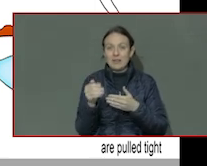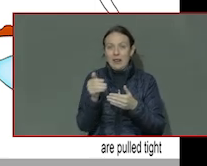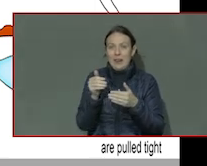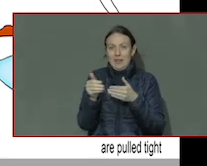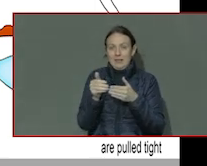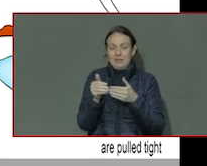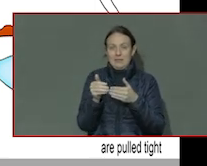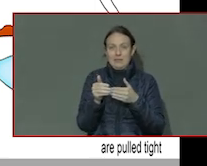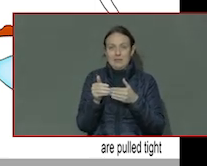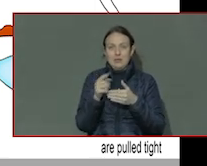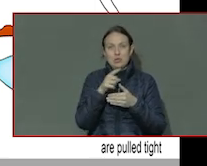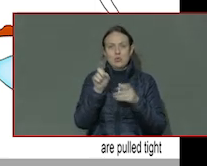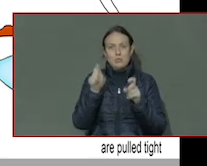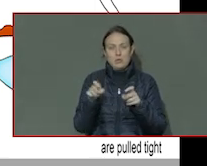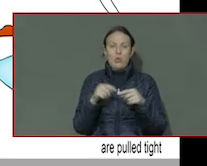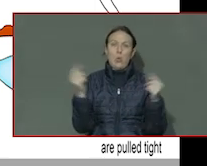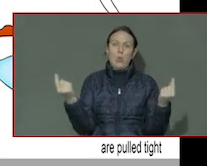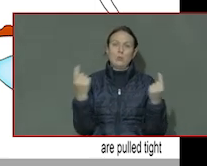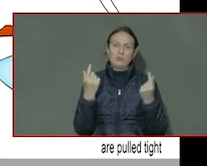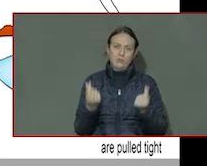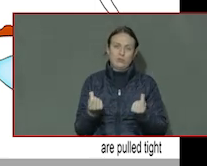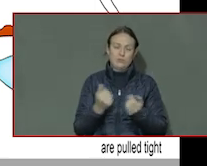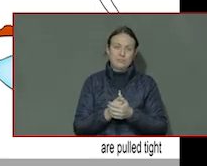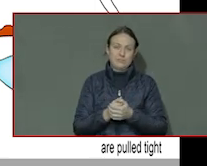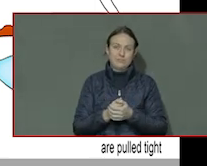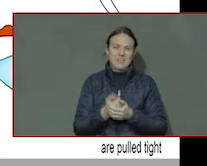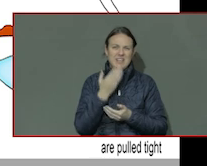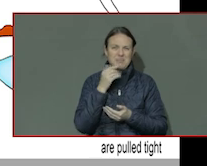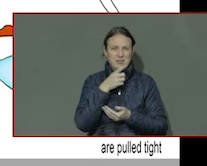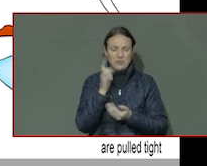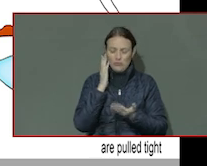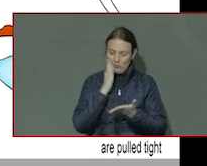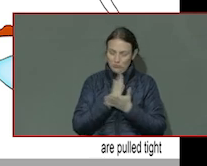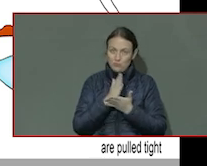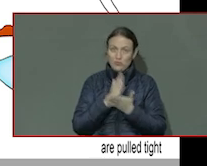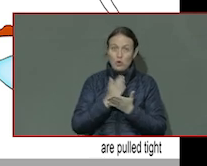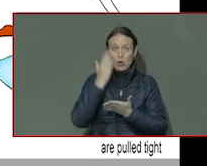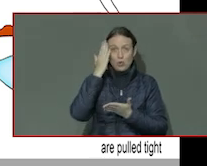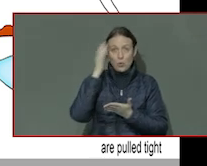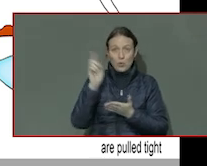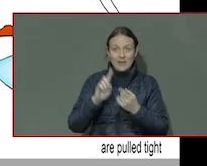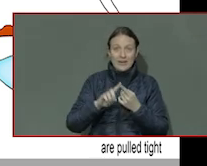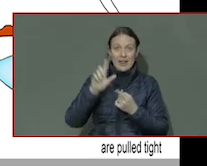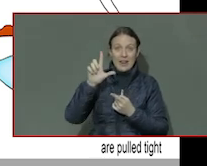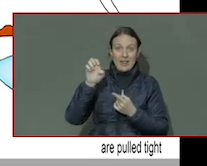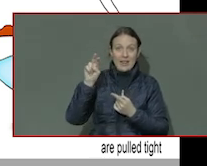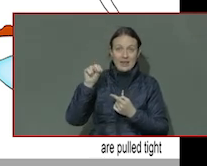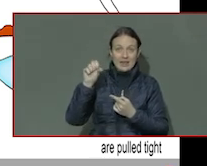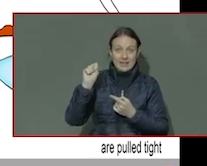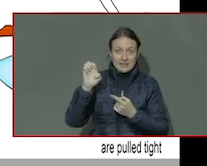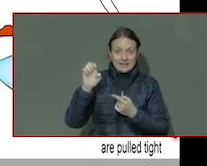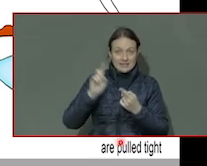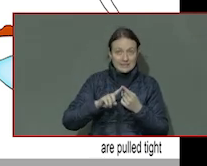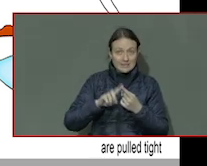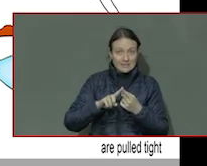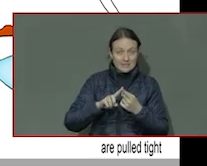you're able to do the opposite for that. Please make sure that you know the lengths, and you must know